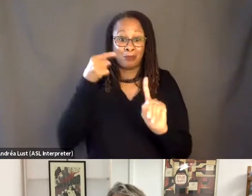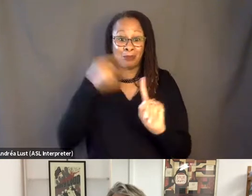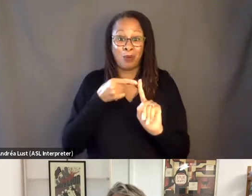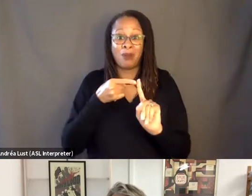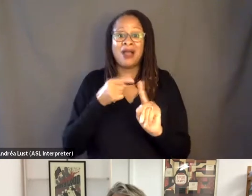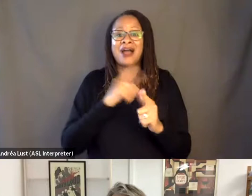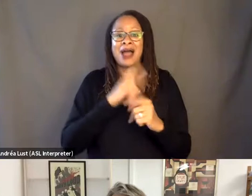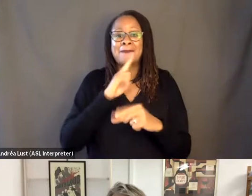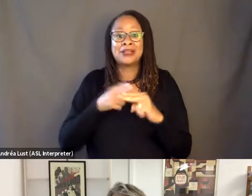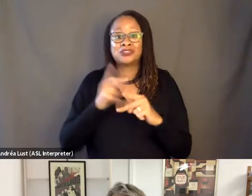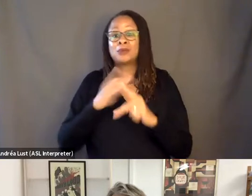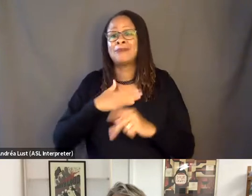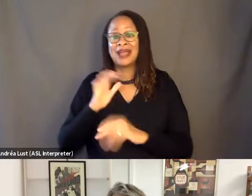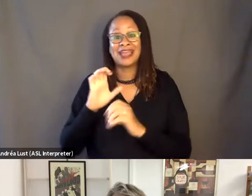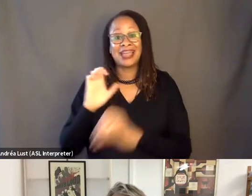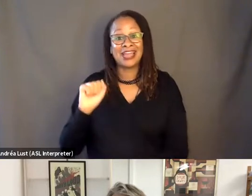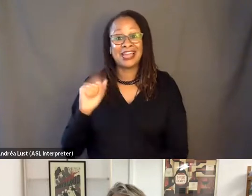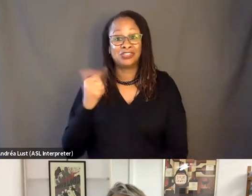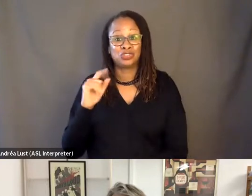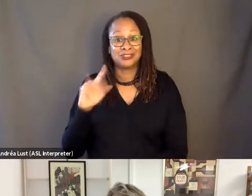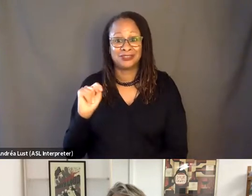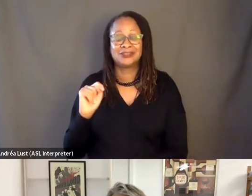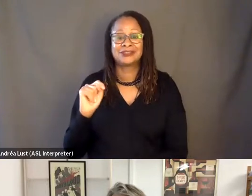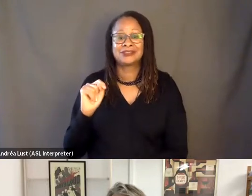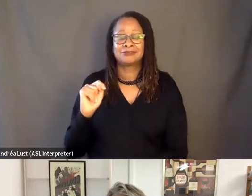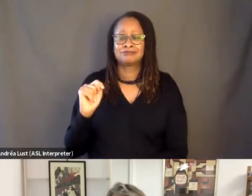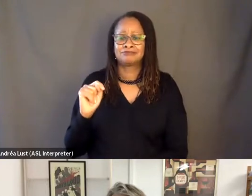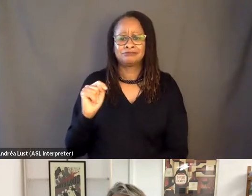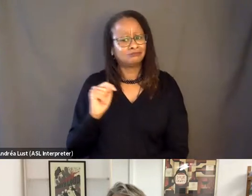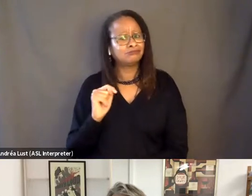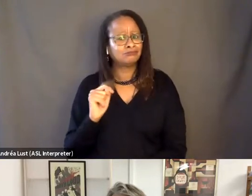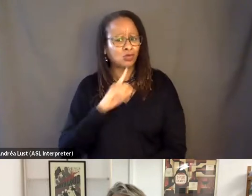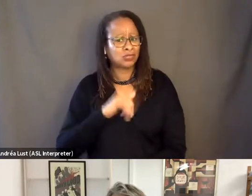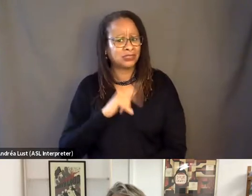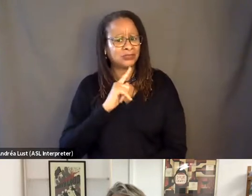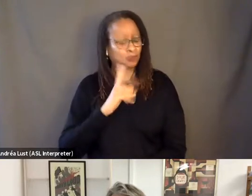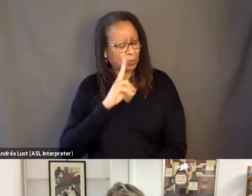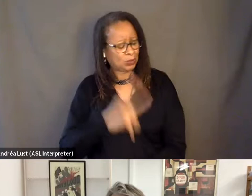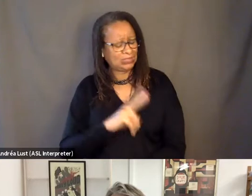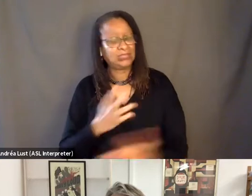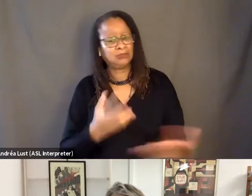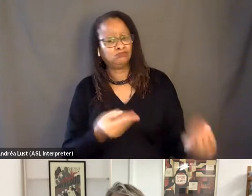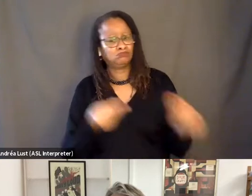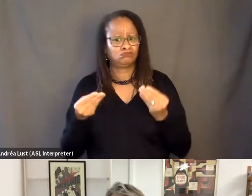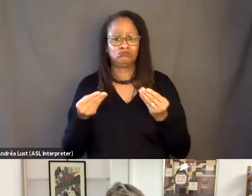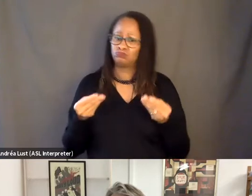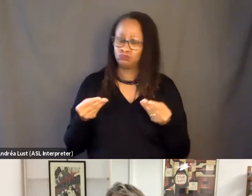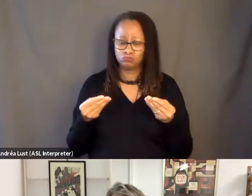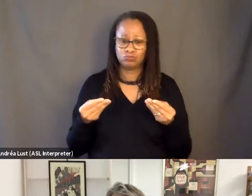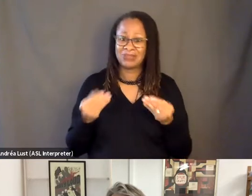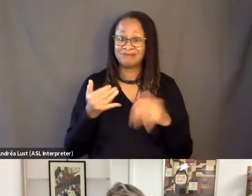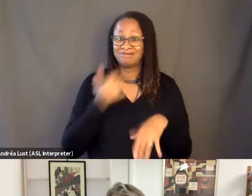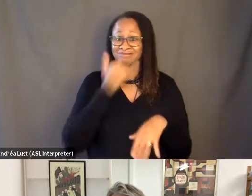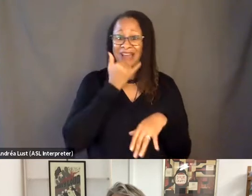my editor and my agent, and they said, could we have a look at this? So it was quite